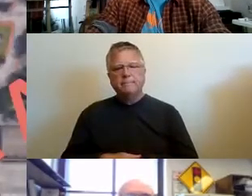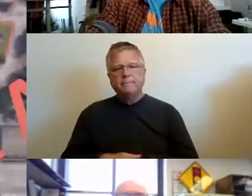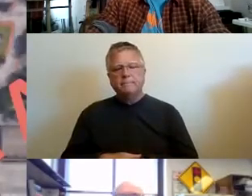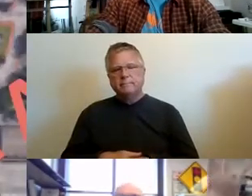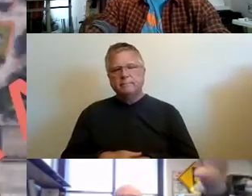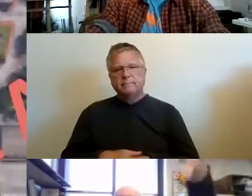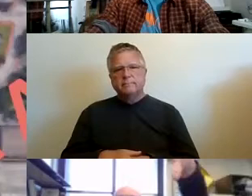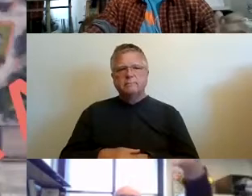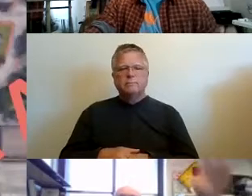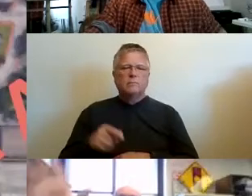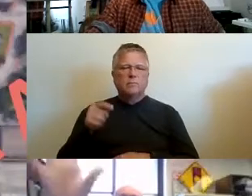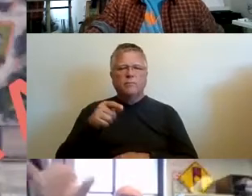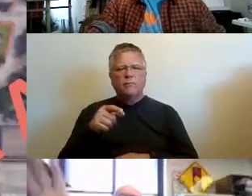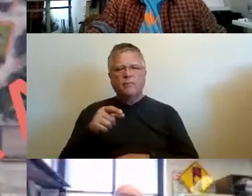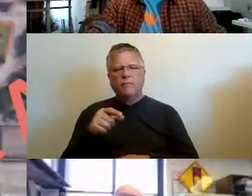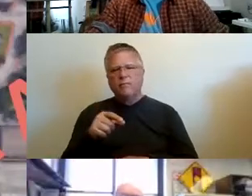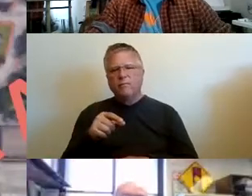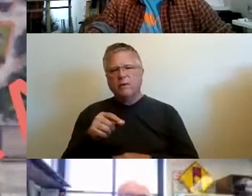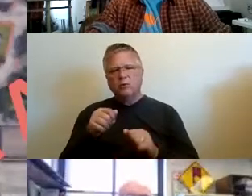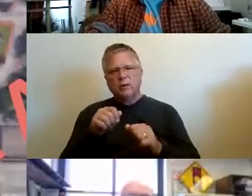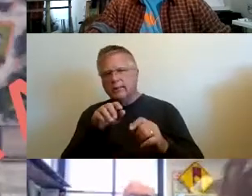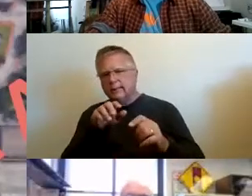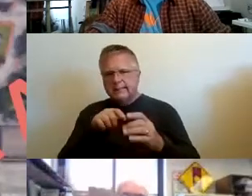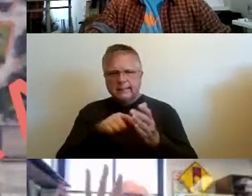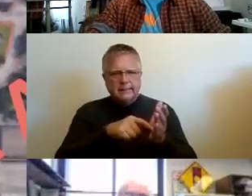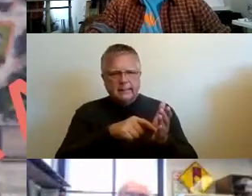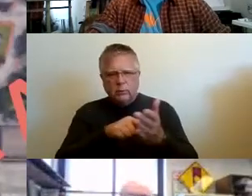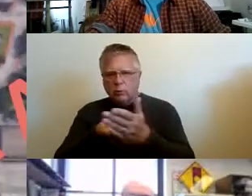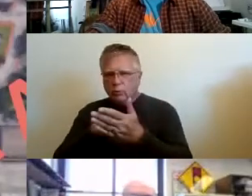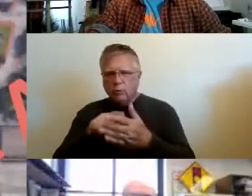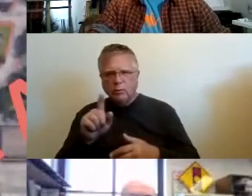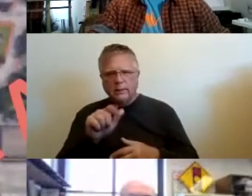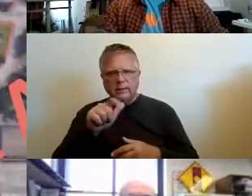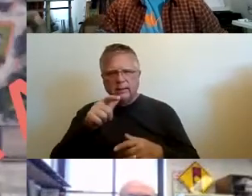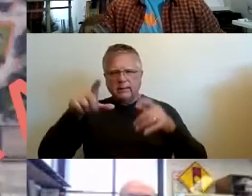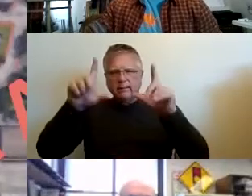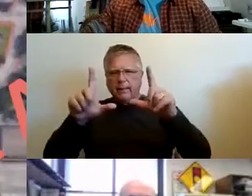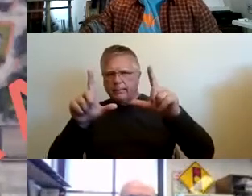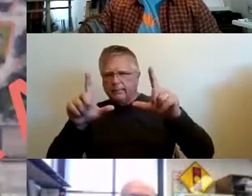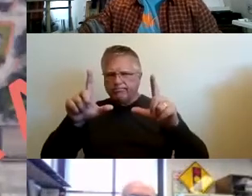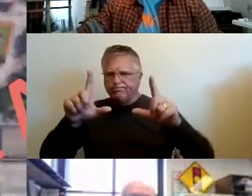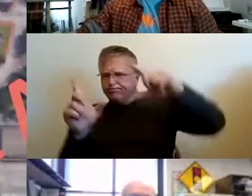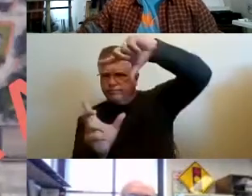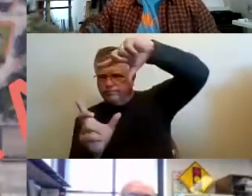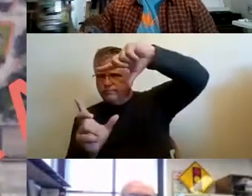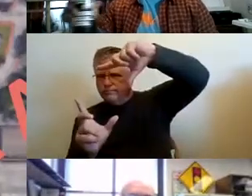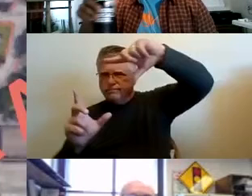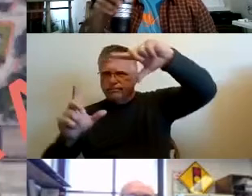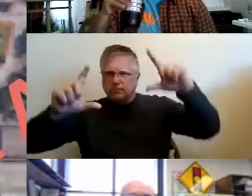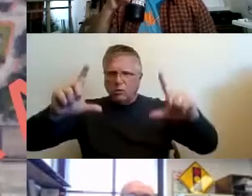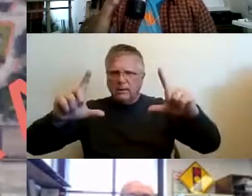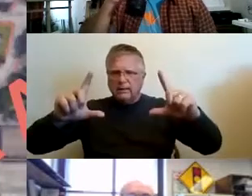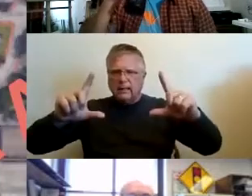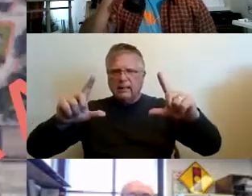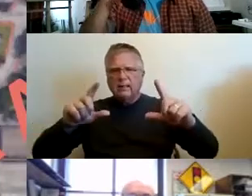This map's important now. Try to orient yourself. So this is flipped kind of on its side to fit on the screen here. But this